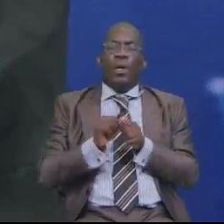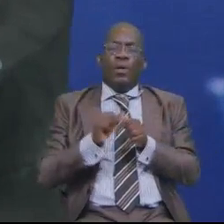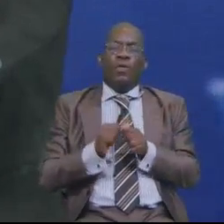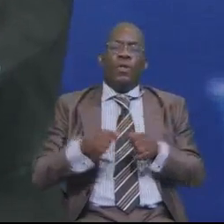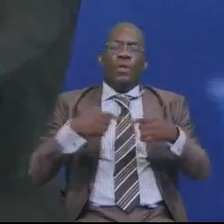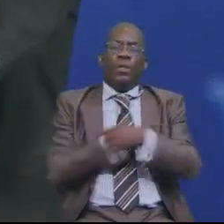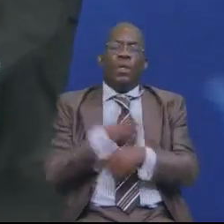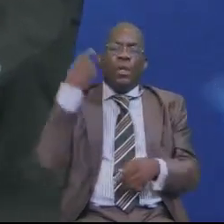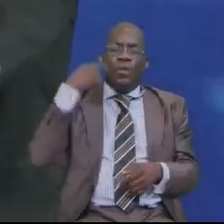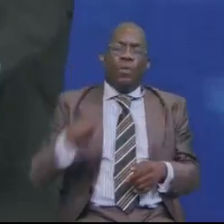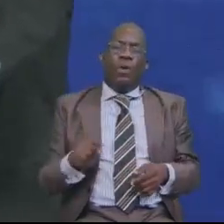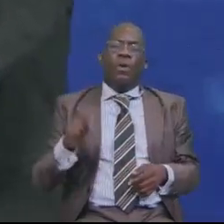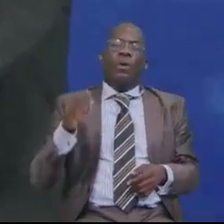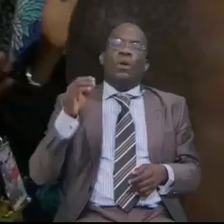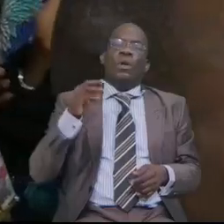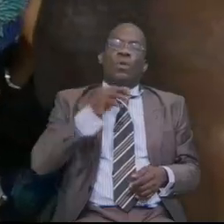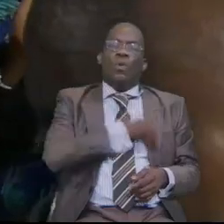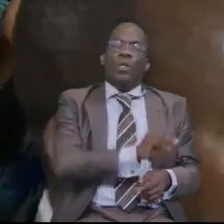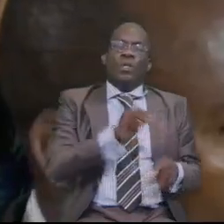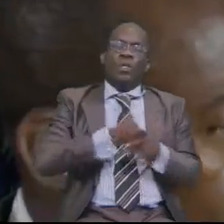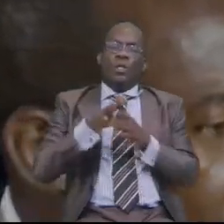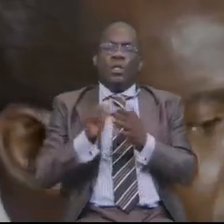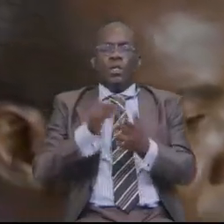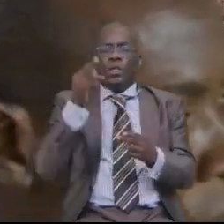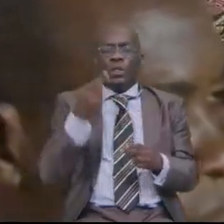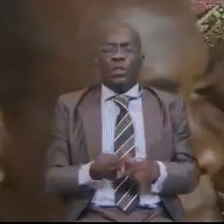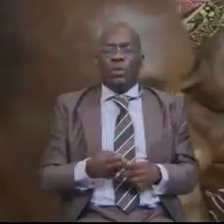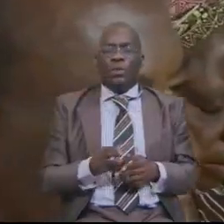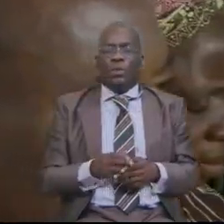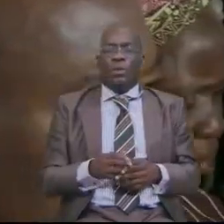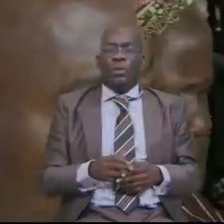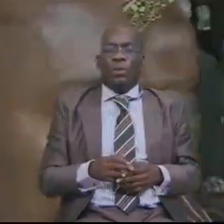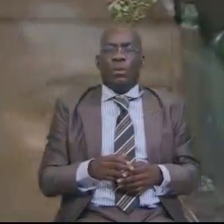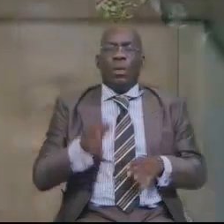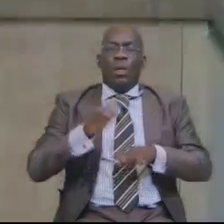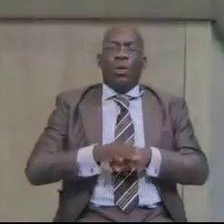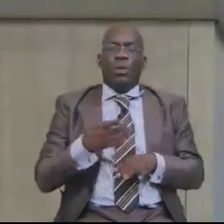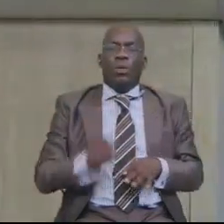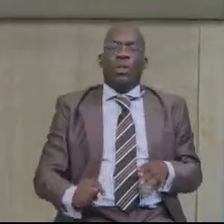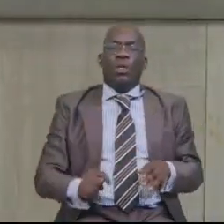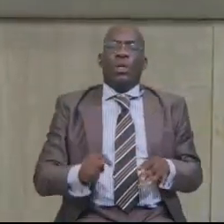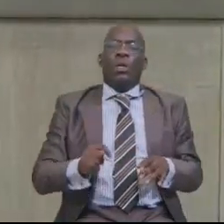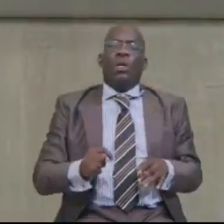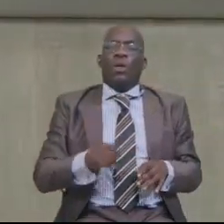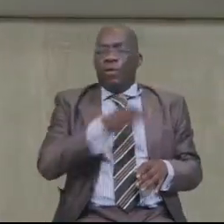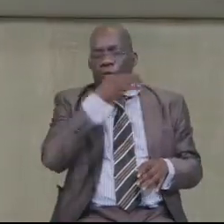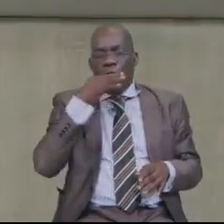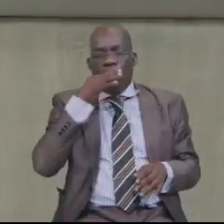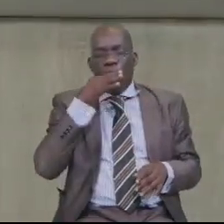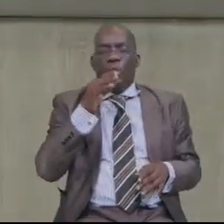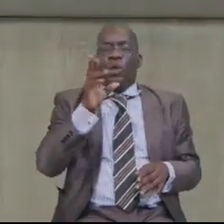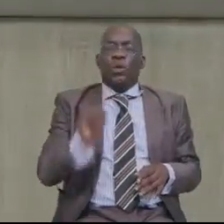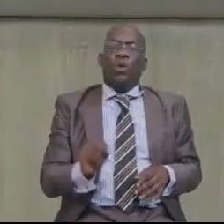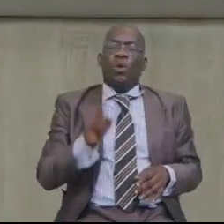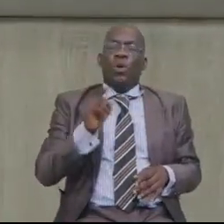ministry in Jesus' name. On the field, no power will be able